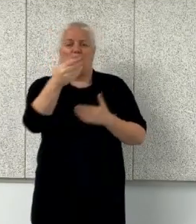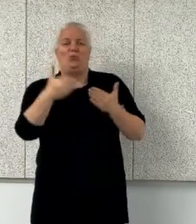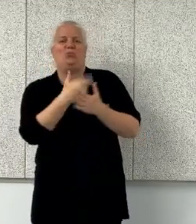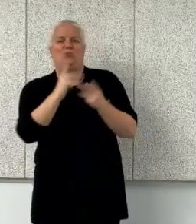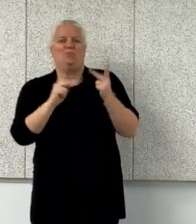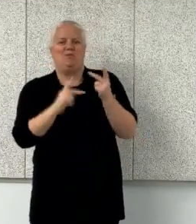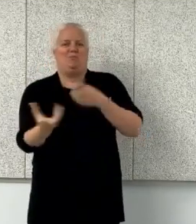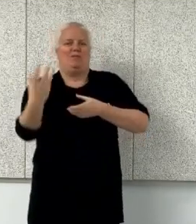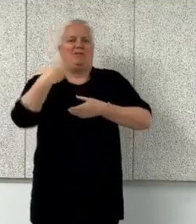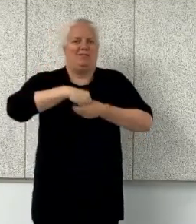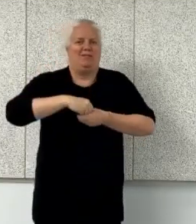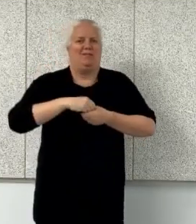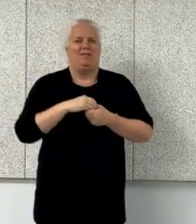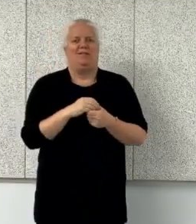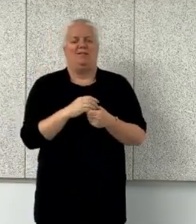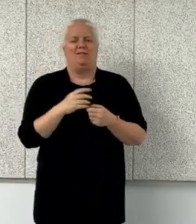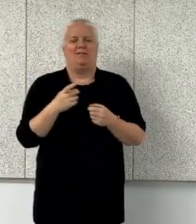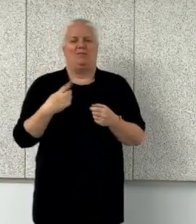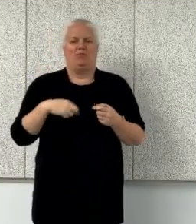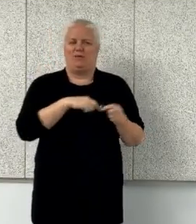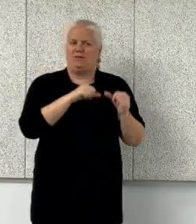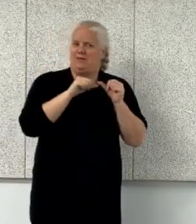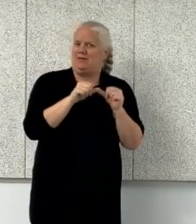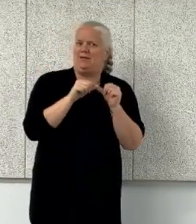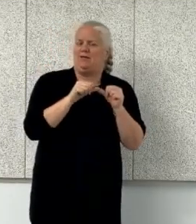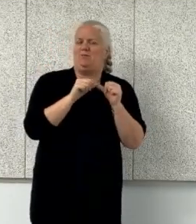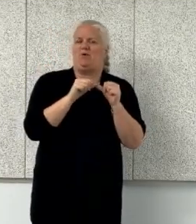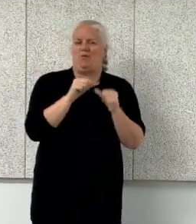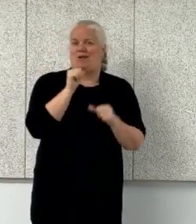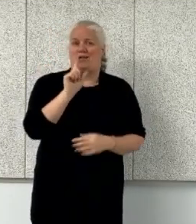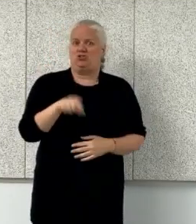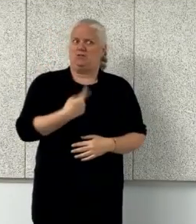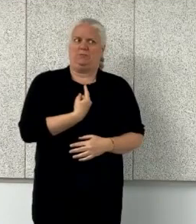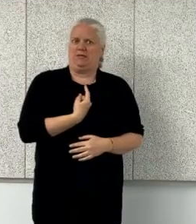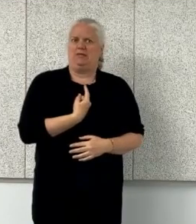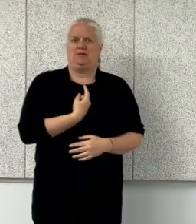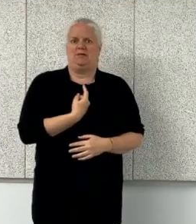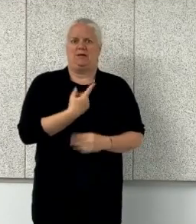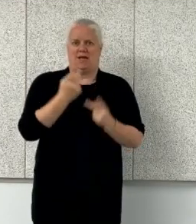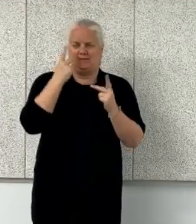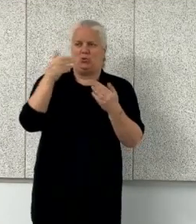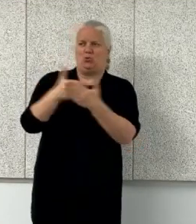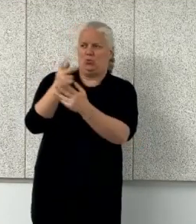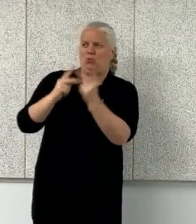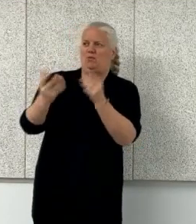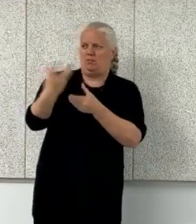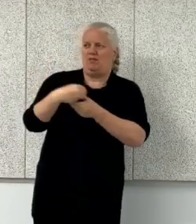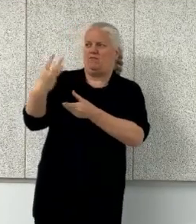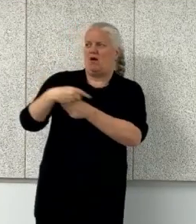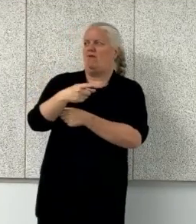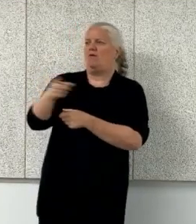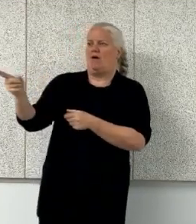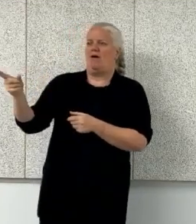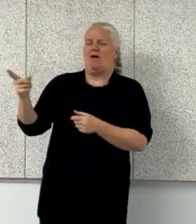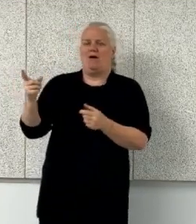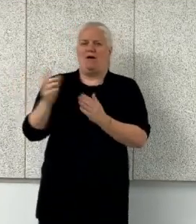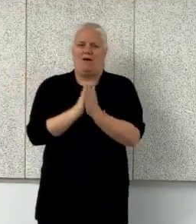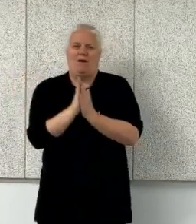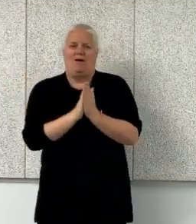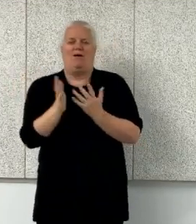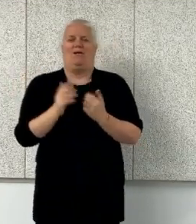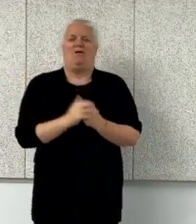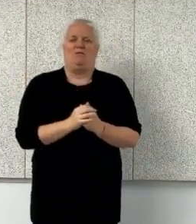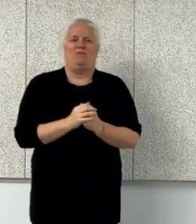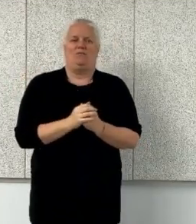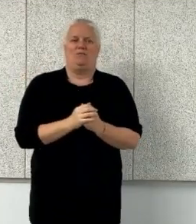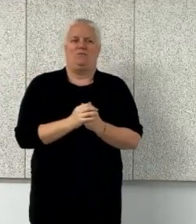people to keep us going beyond me, and that kind of it's so nice after working so